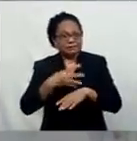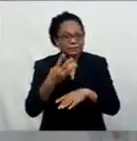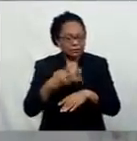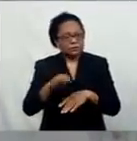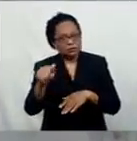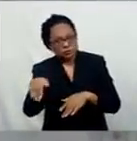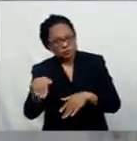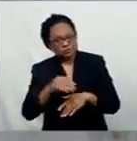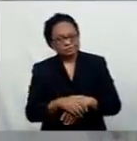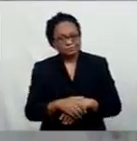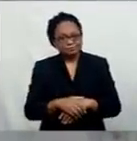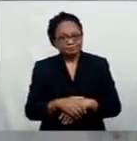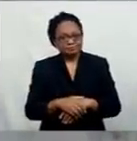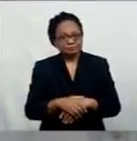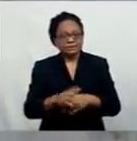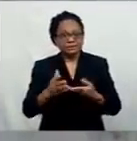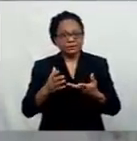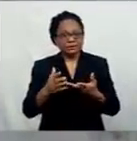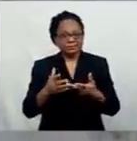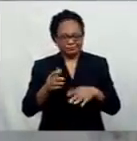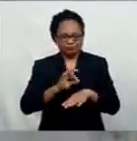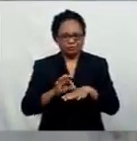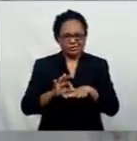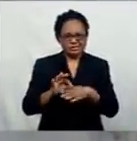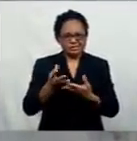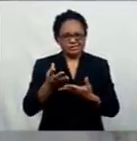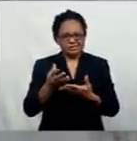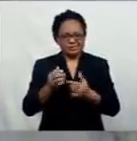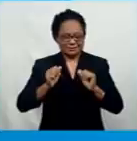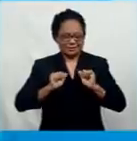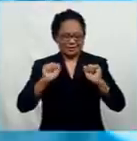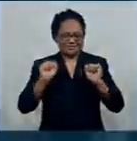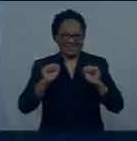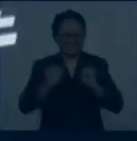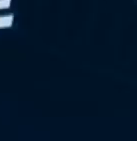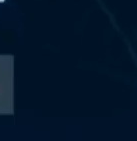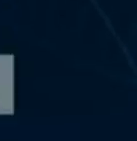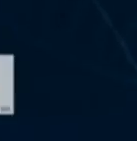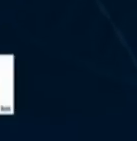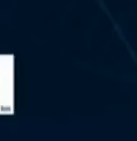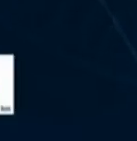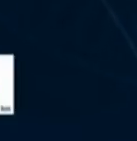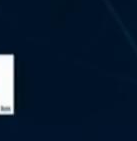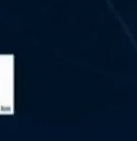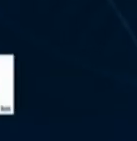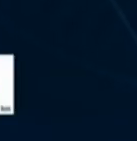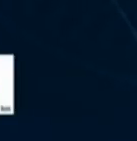home, get fresh, and then have some few exercises.